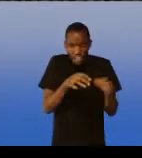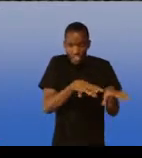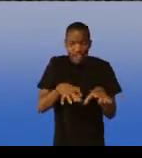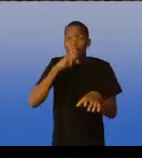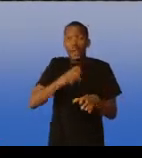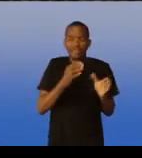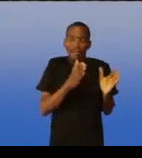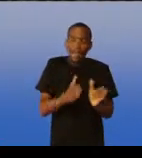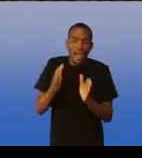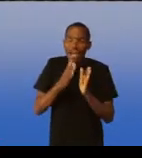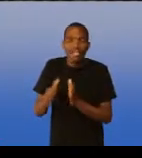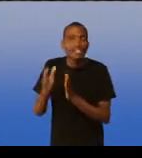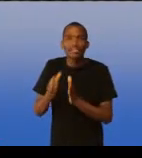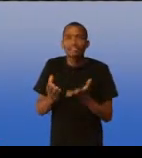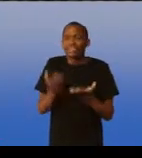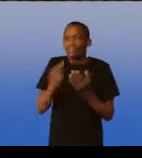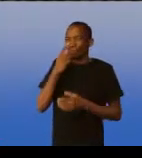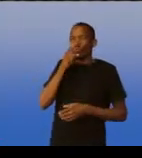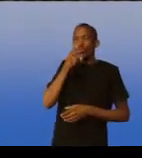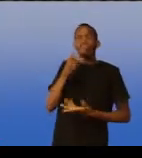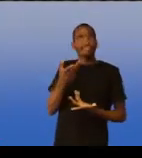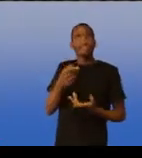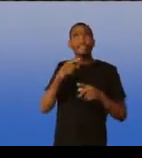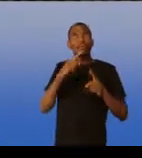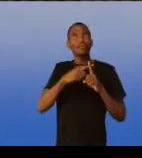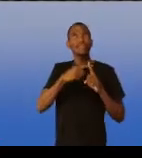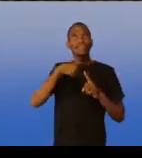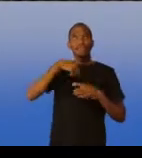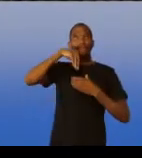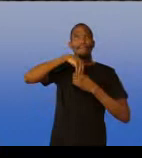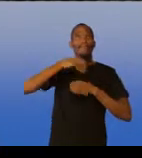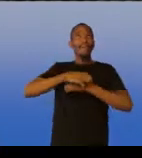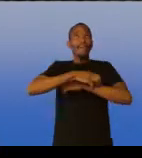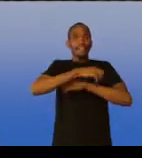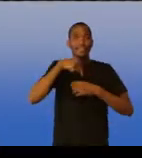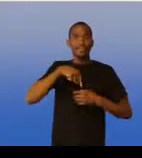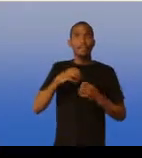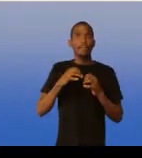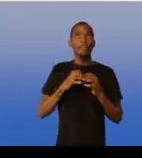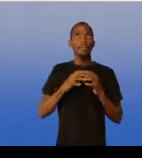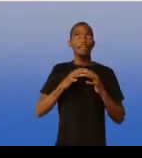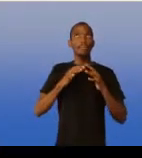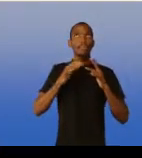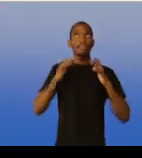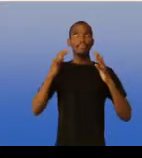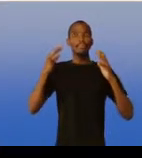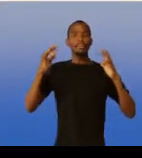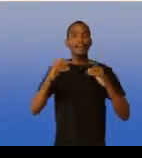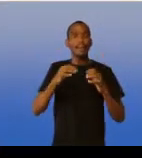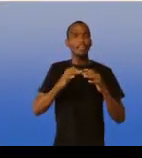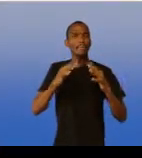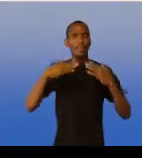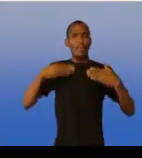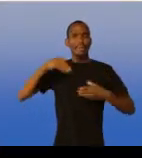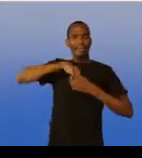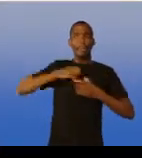are HIV positive. You are having the virus inside your body. The virus keeps on multiplying, replicating, doing all those sorts of things in your